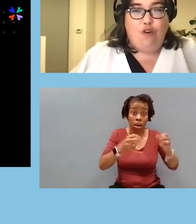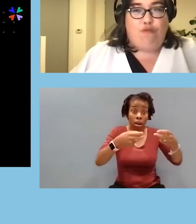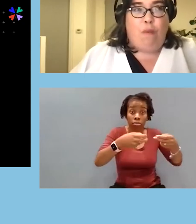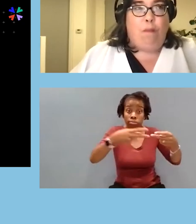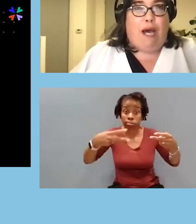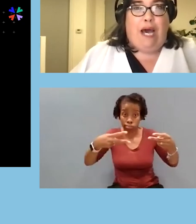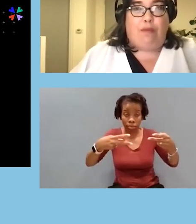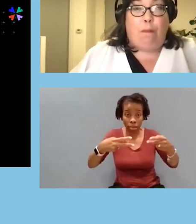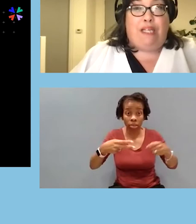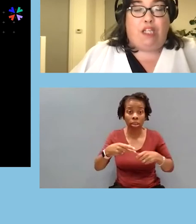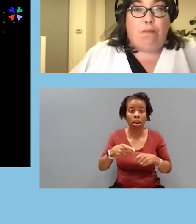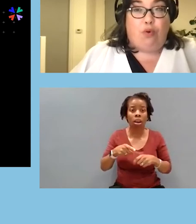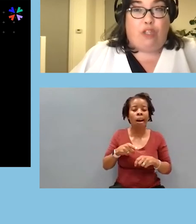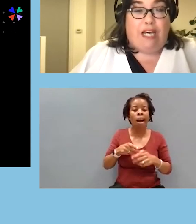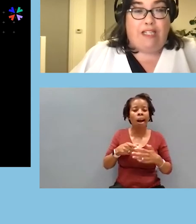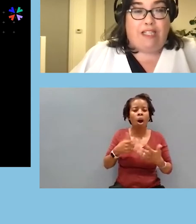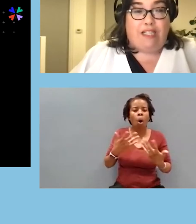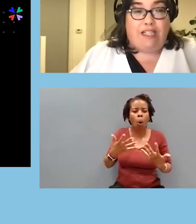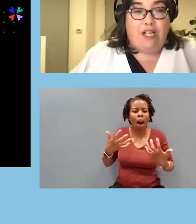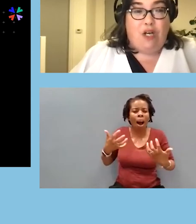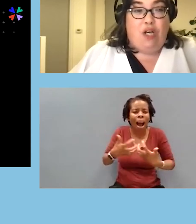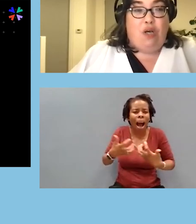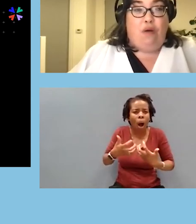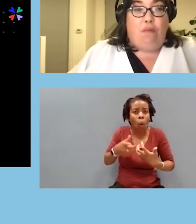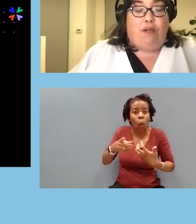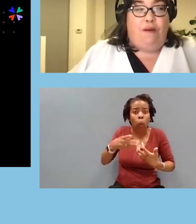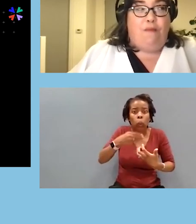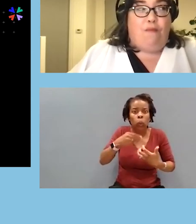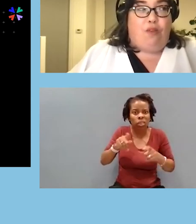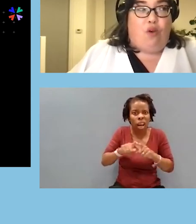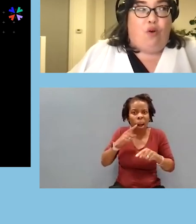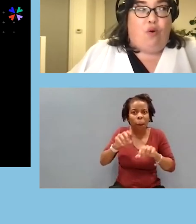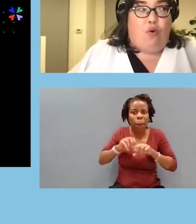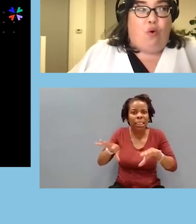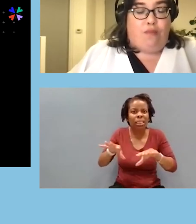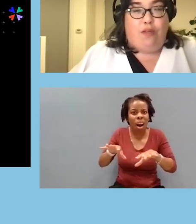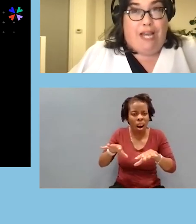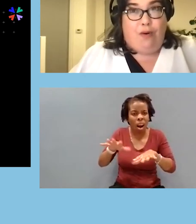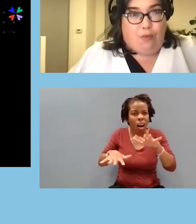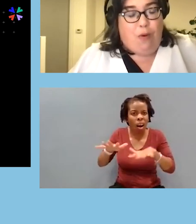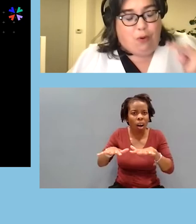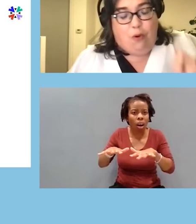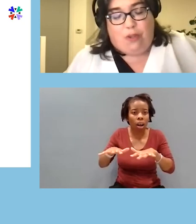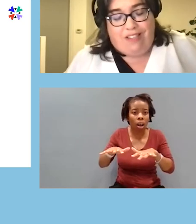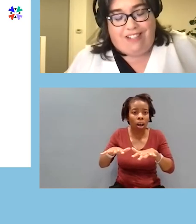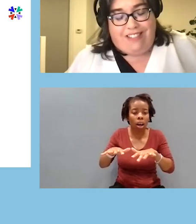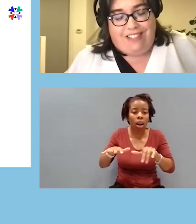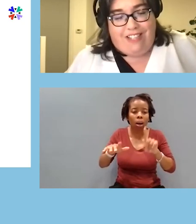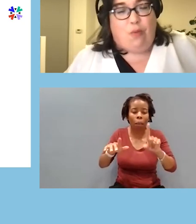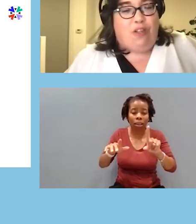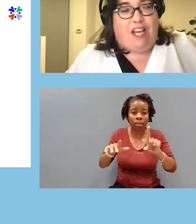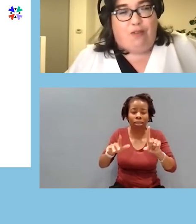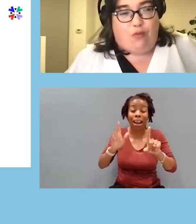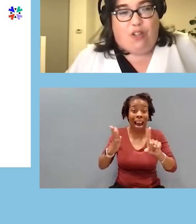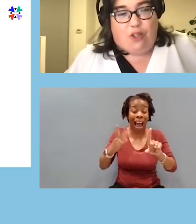aside from perhaps the media broadcasting. But if we now go to the next